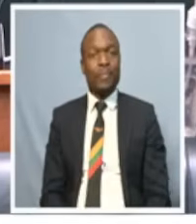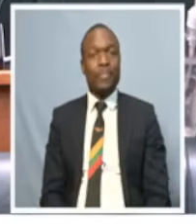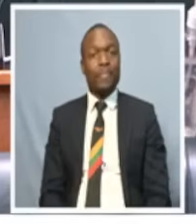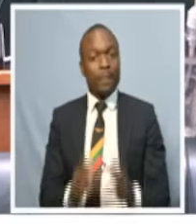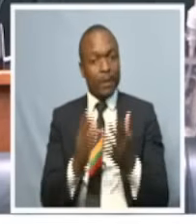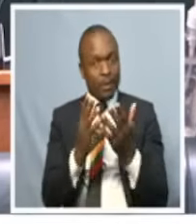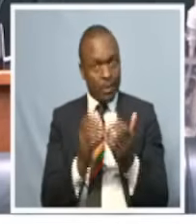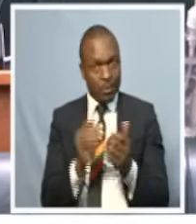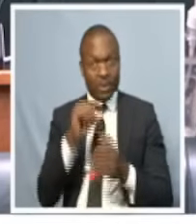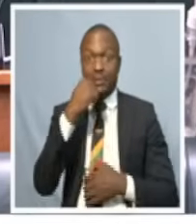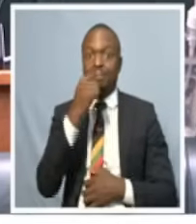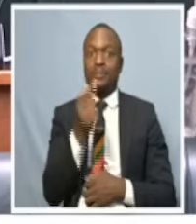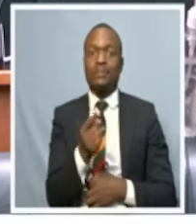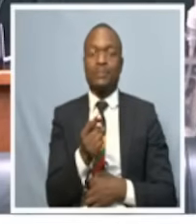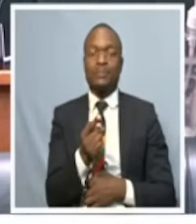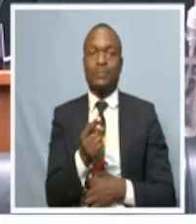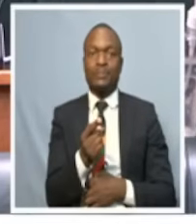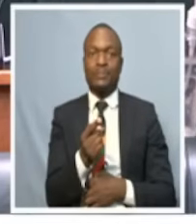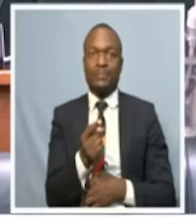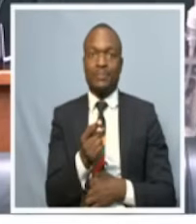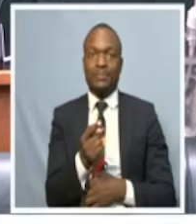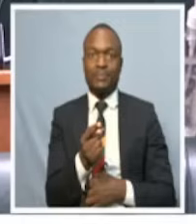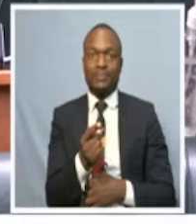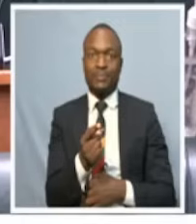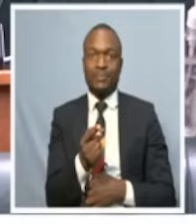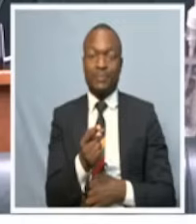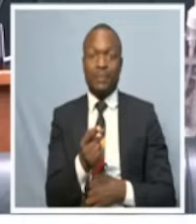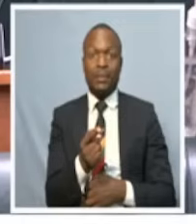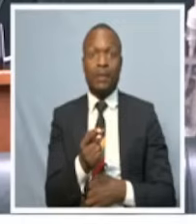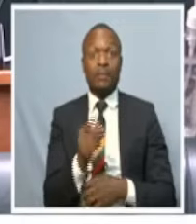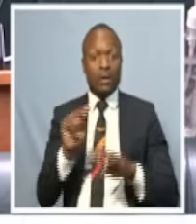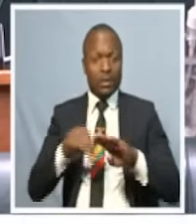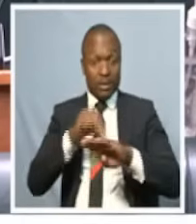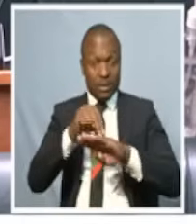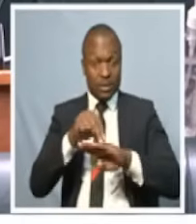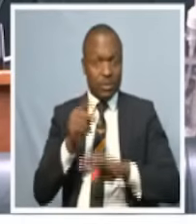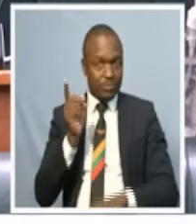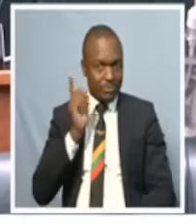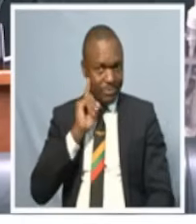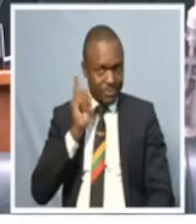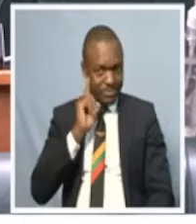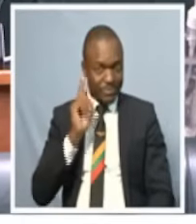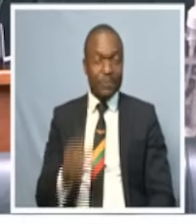I want to state on the floor of this House, and for the nation to hear,